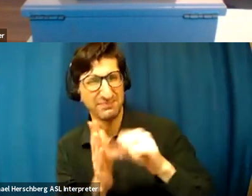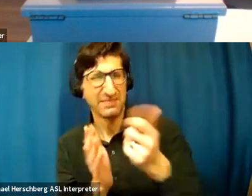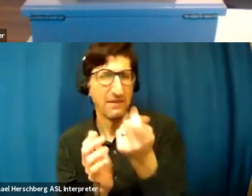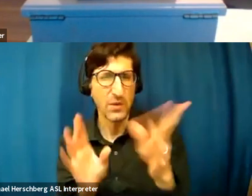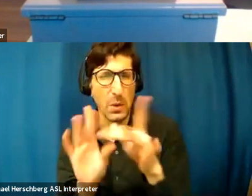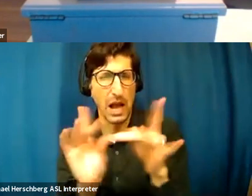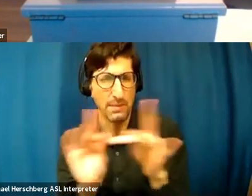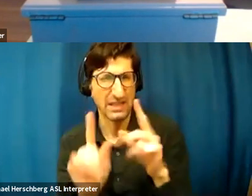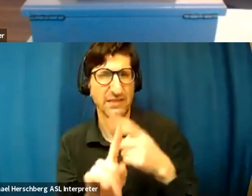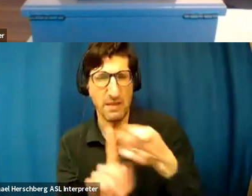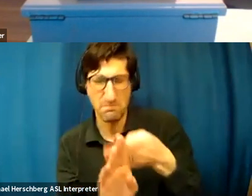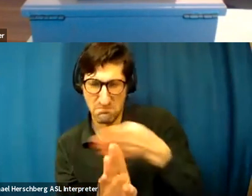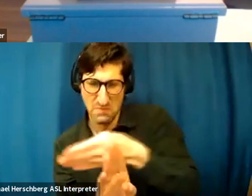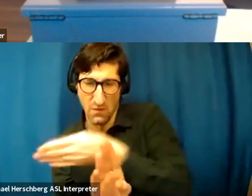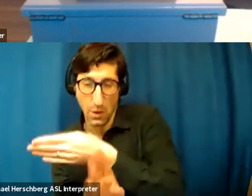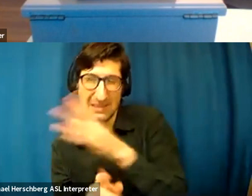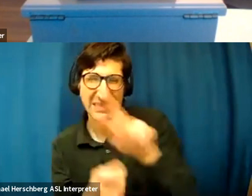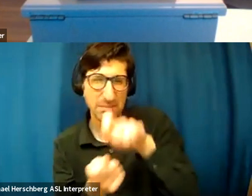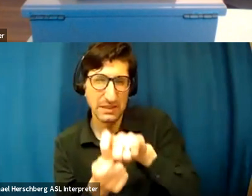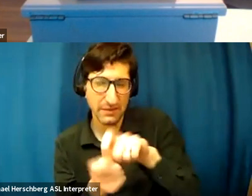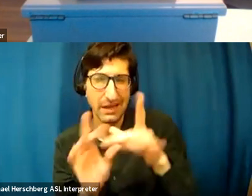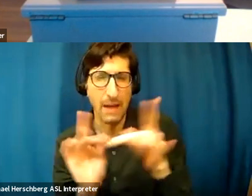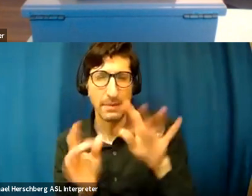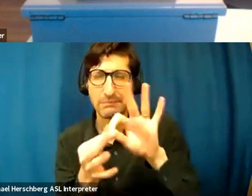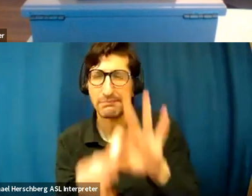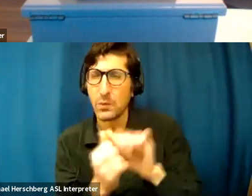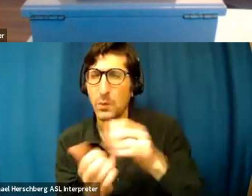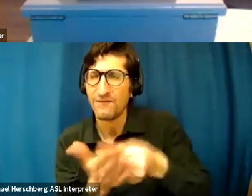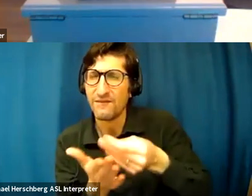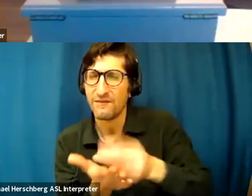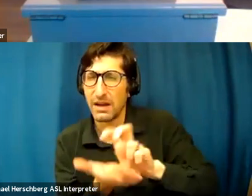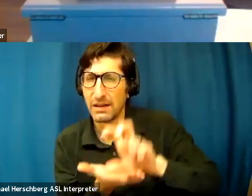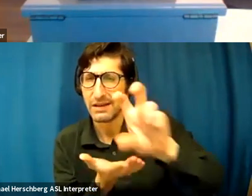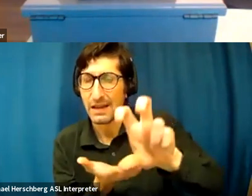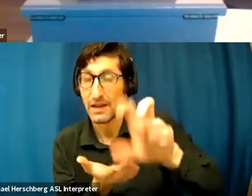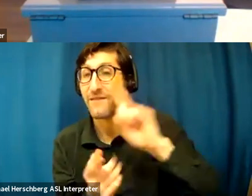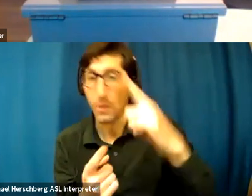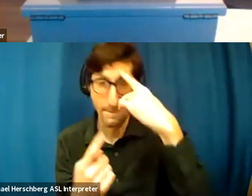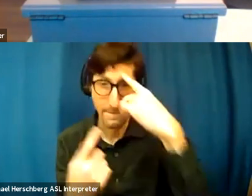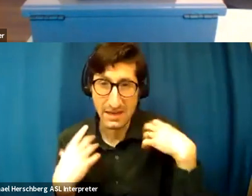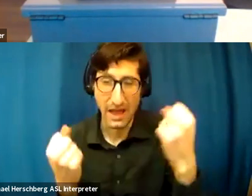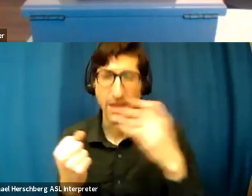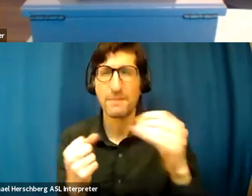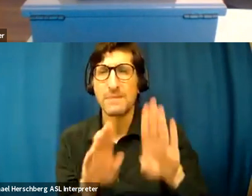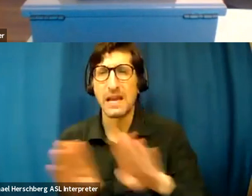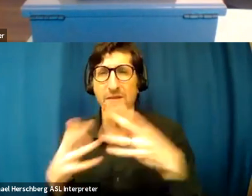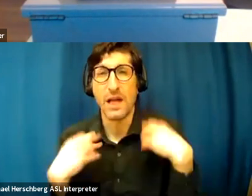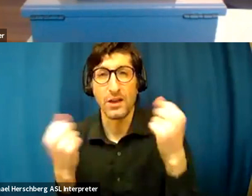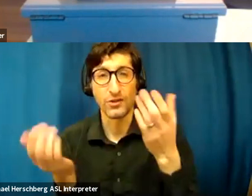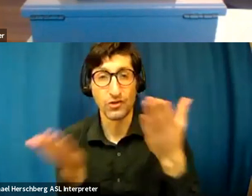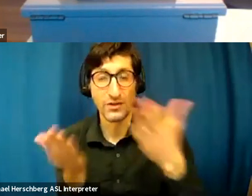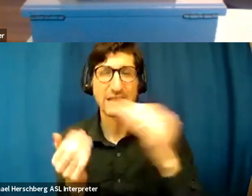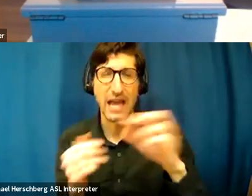earlier tonight, specifically around funding for mental and behavioral health services, as well as for